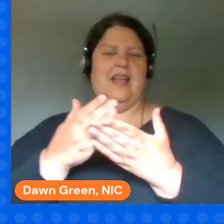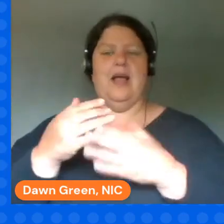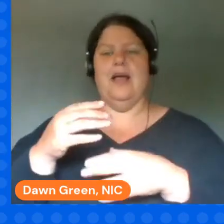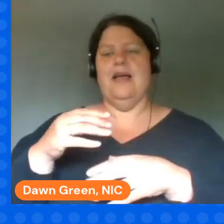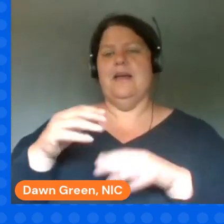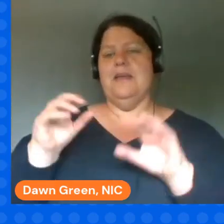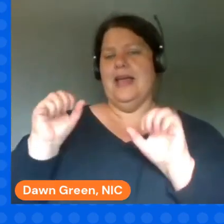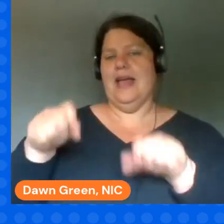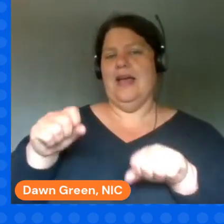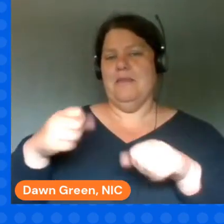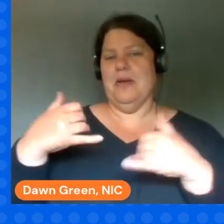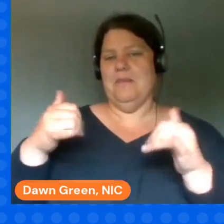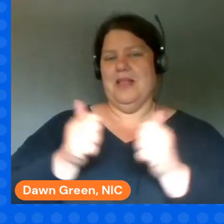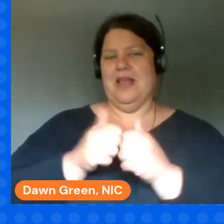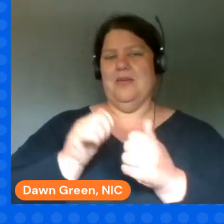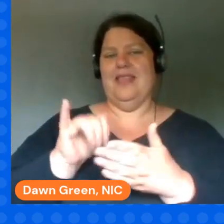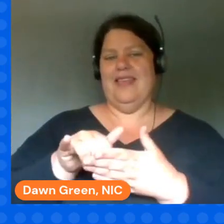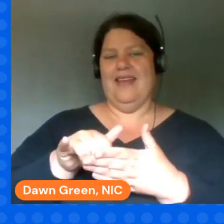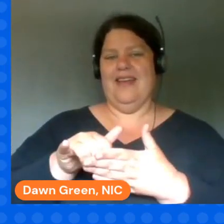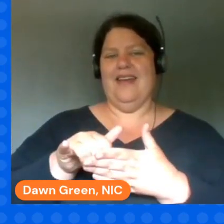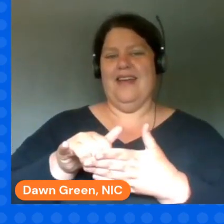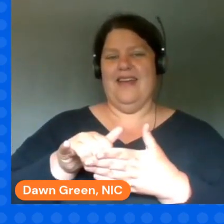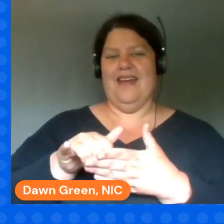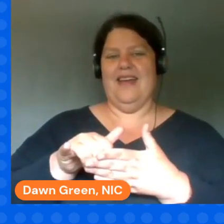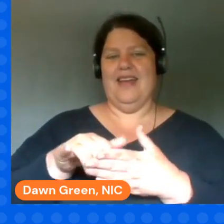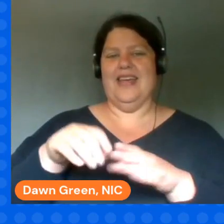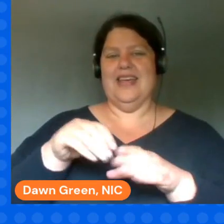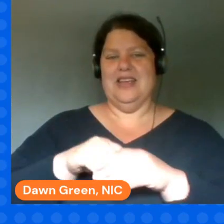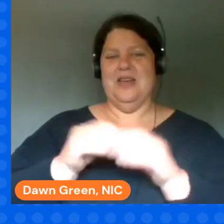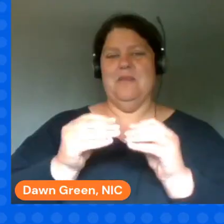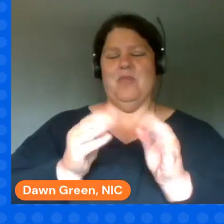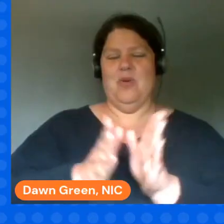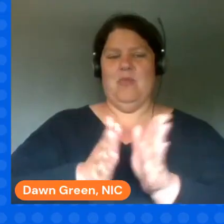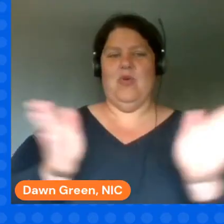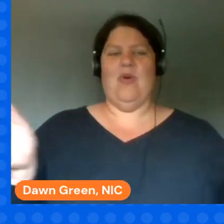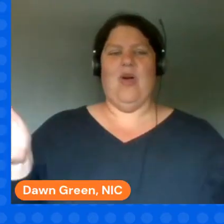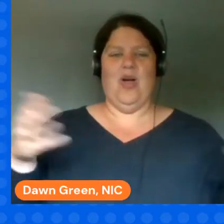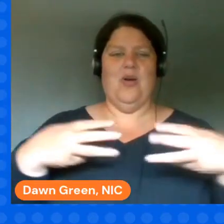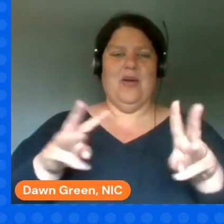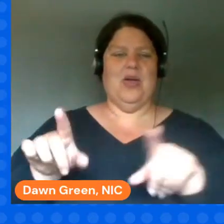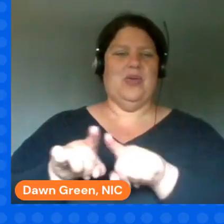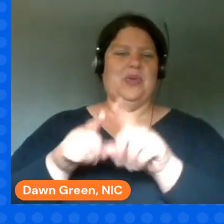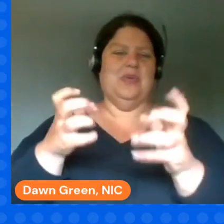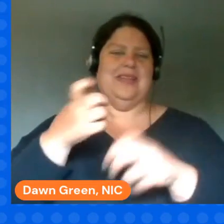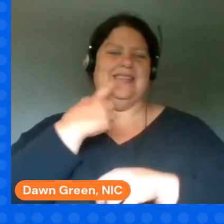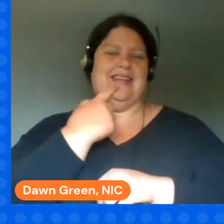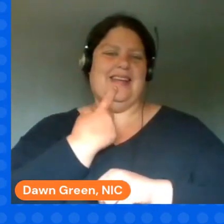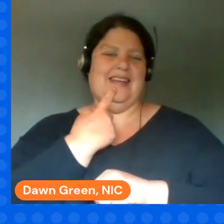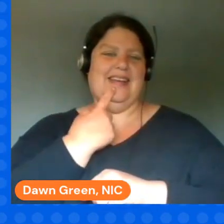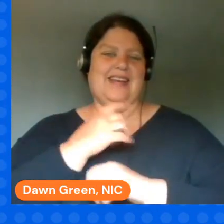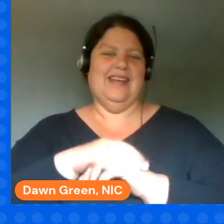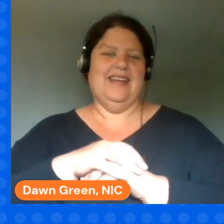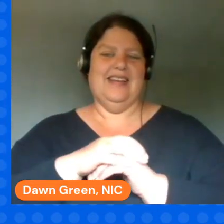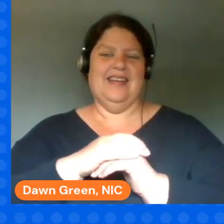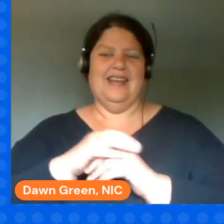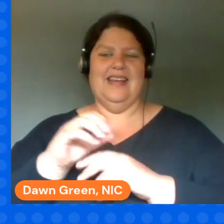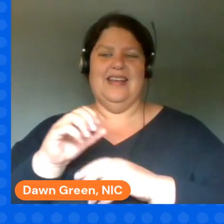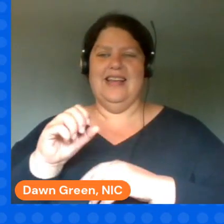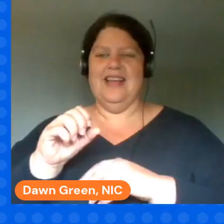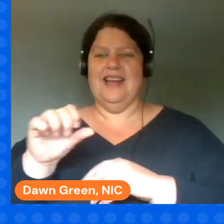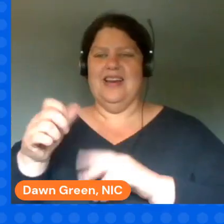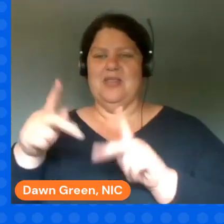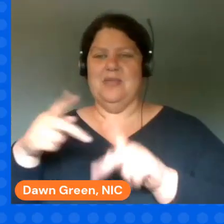with that in a more broad way. I also want to say that Sylvia is saying, oh, I will try